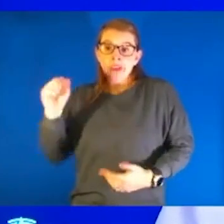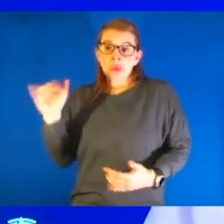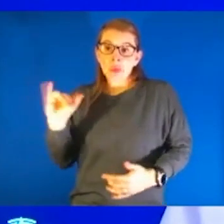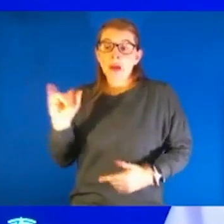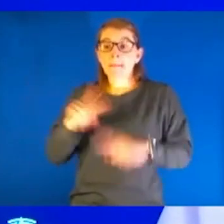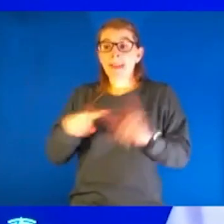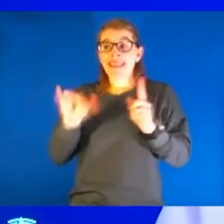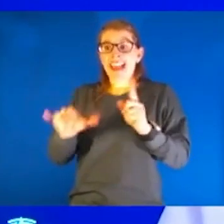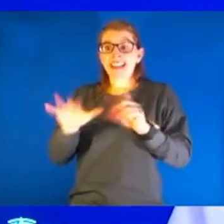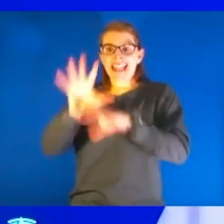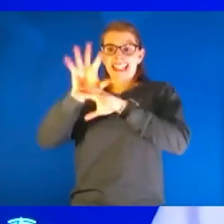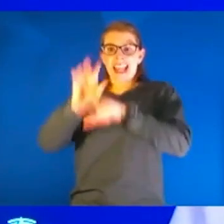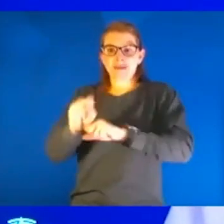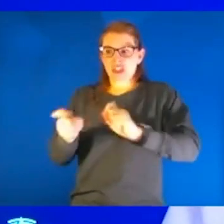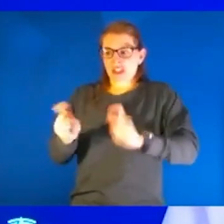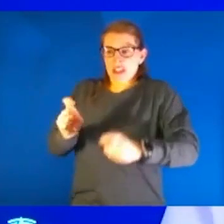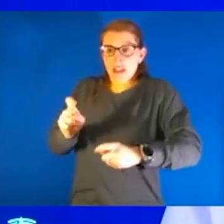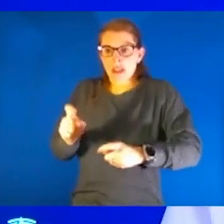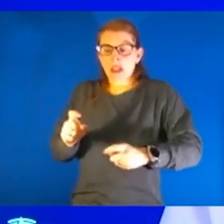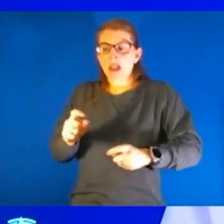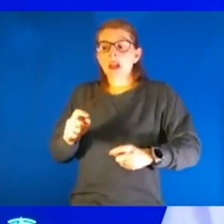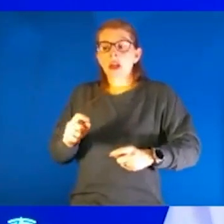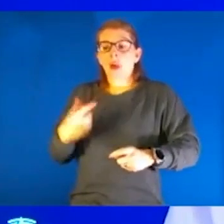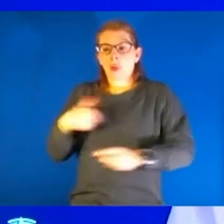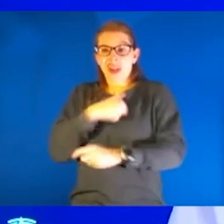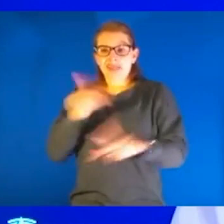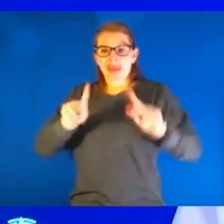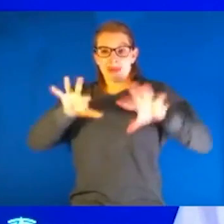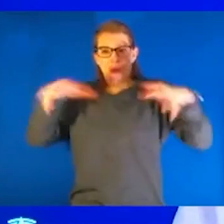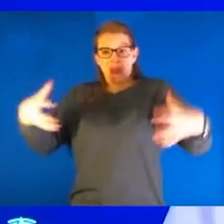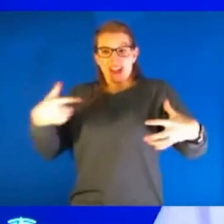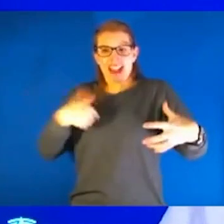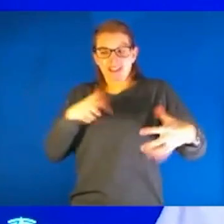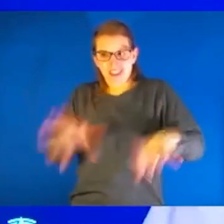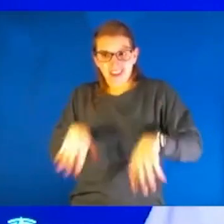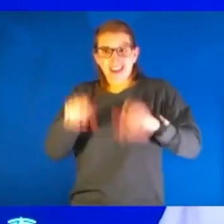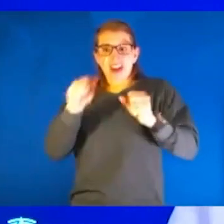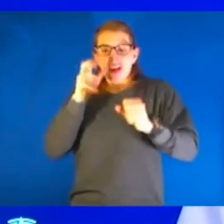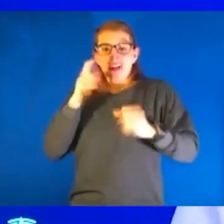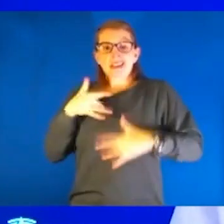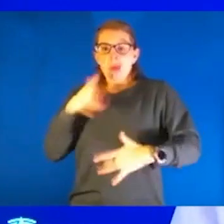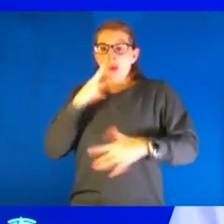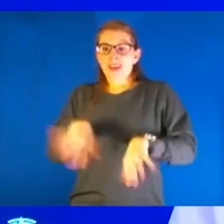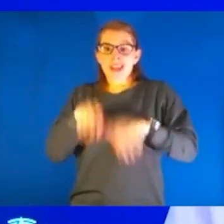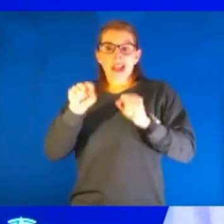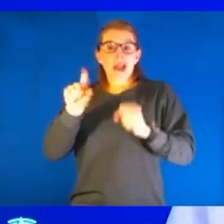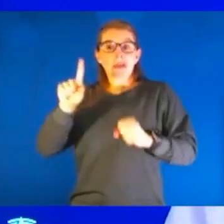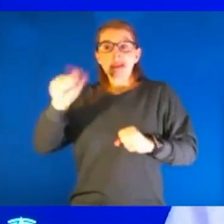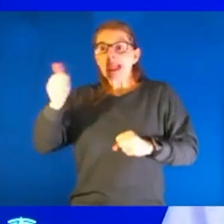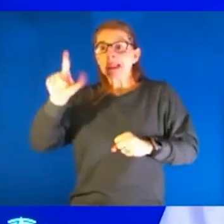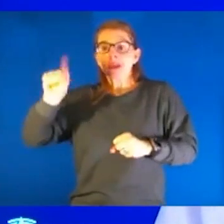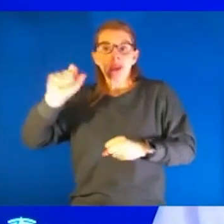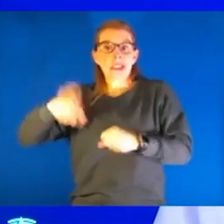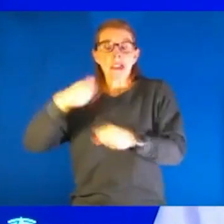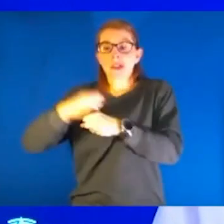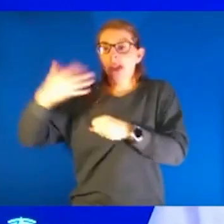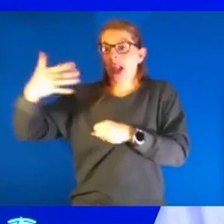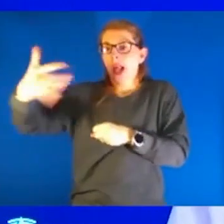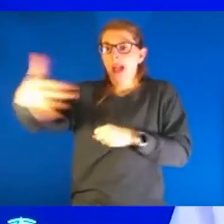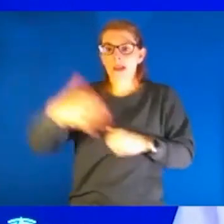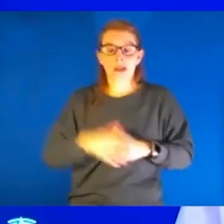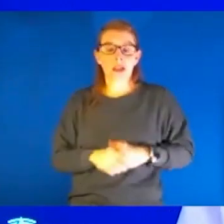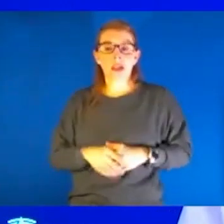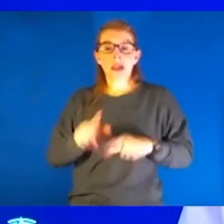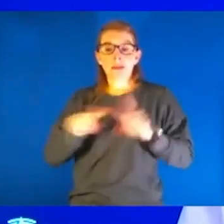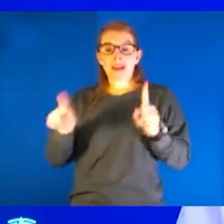that we as a species will have to undertake, and that typically takes decades or longer than that. But vaccination is what is